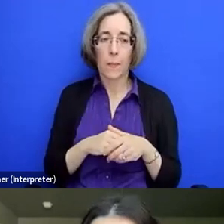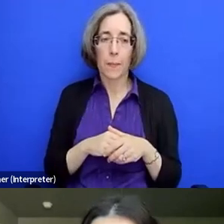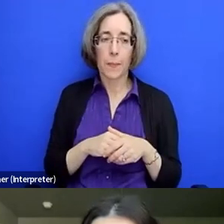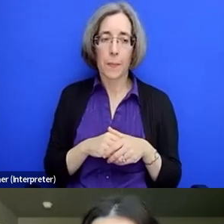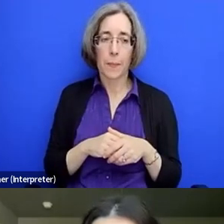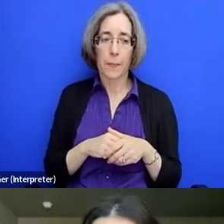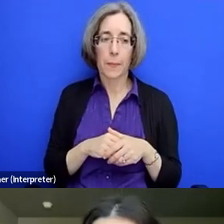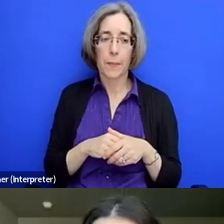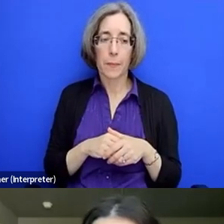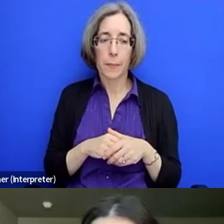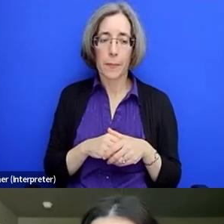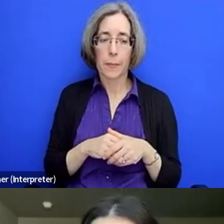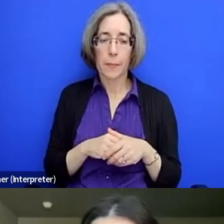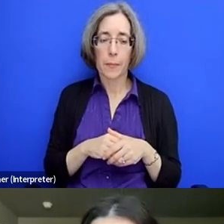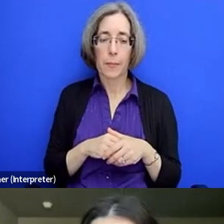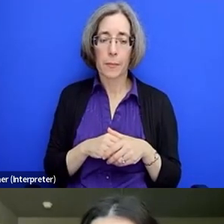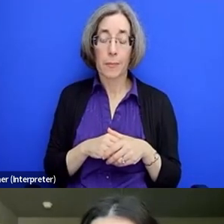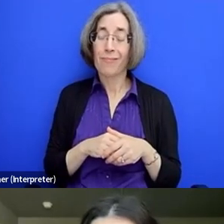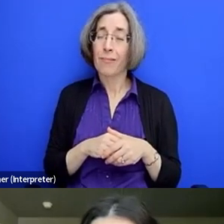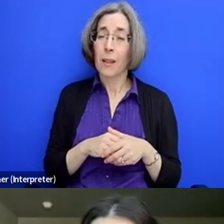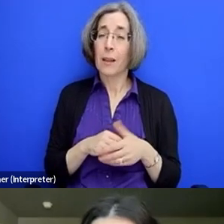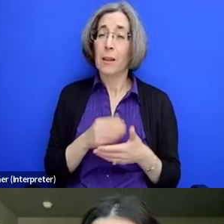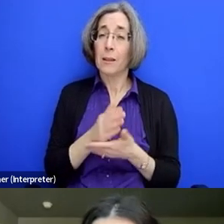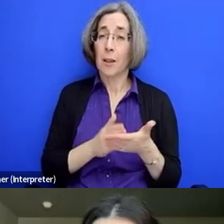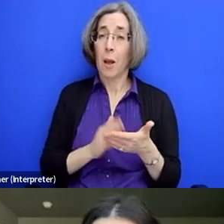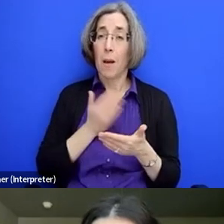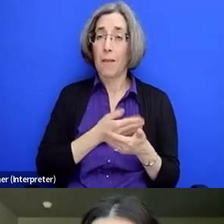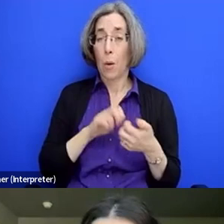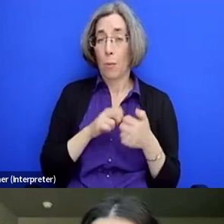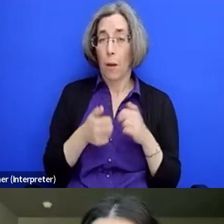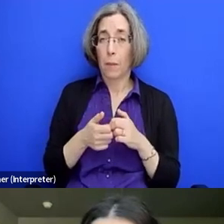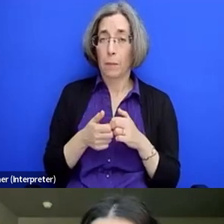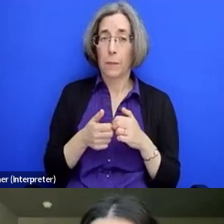problems that I think we have in